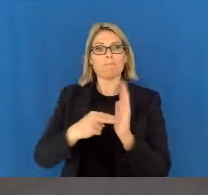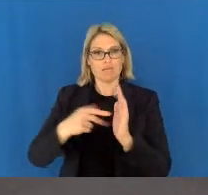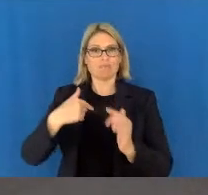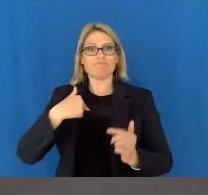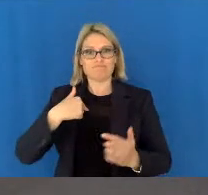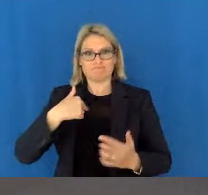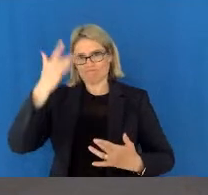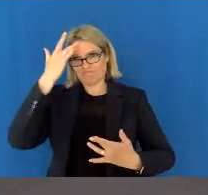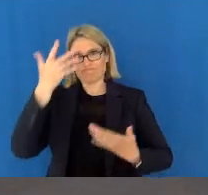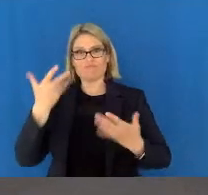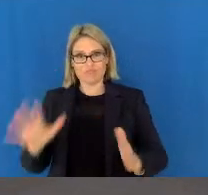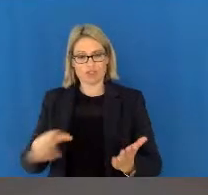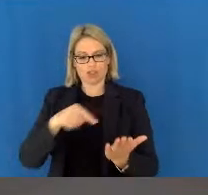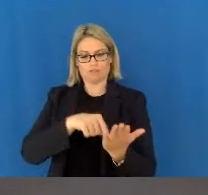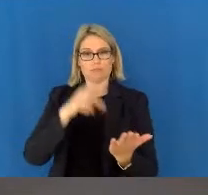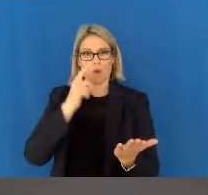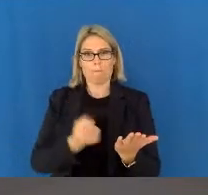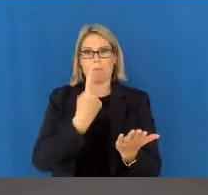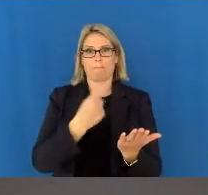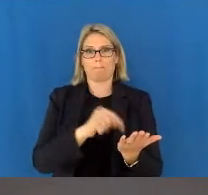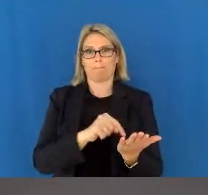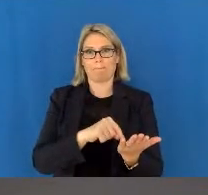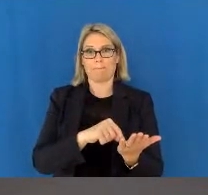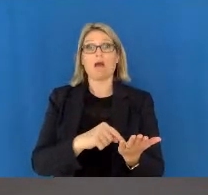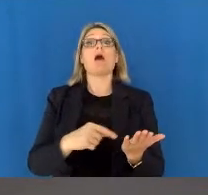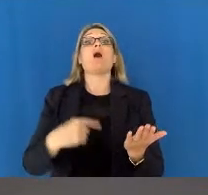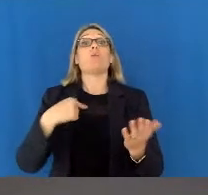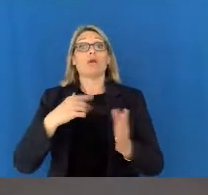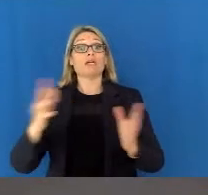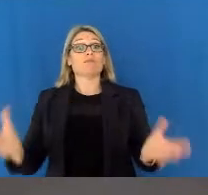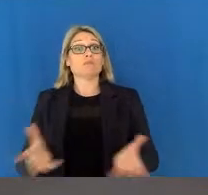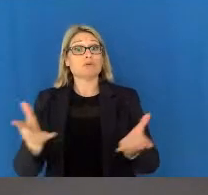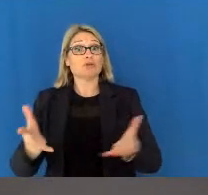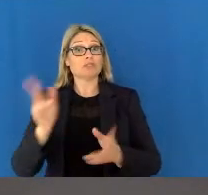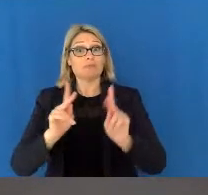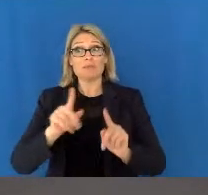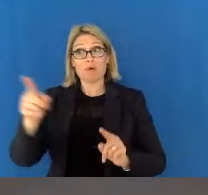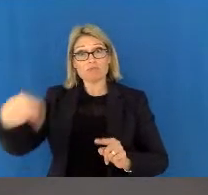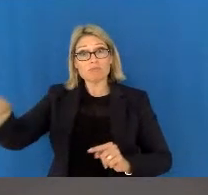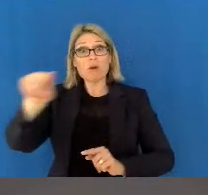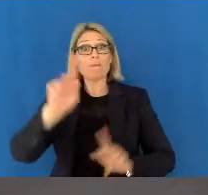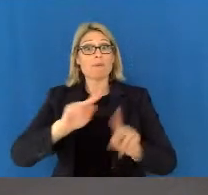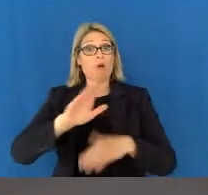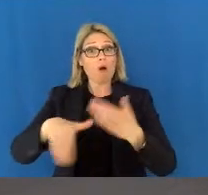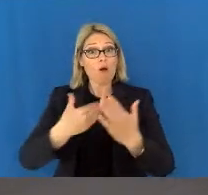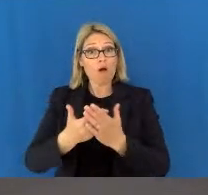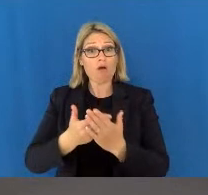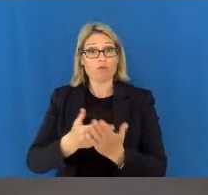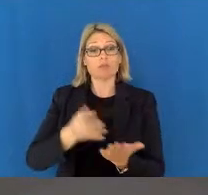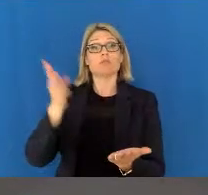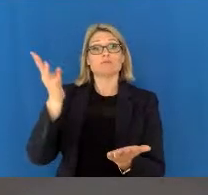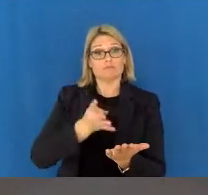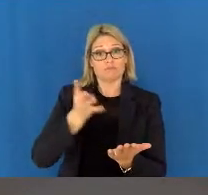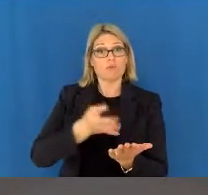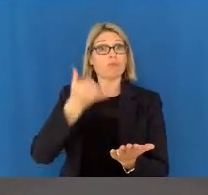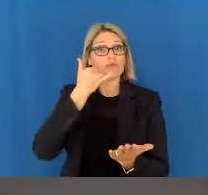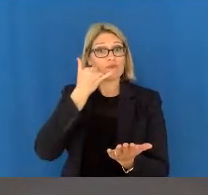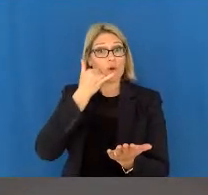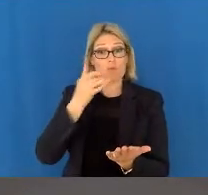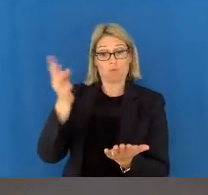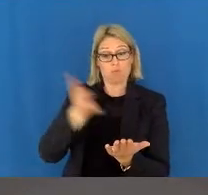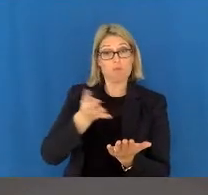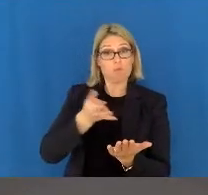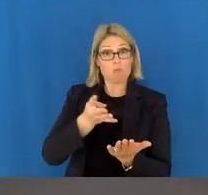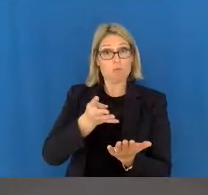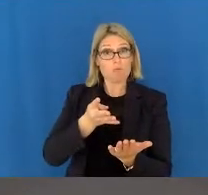an option. And we encourage everyone with the mobile app to download it. With a mobile phone. We encourage everybody with a